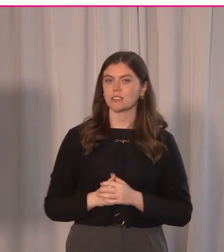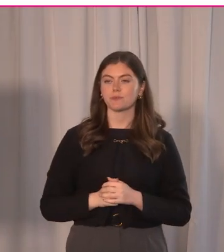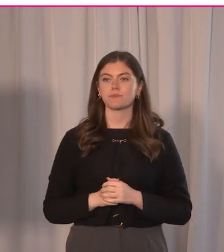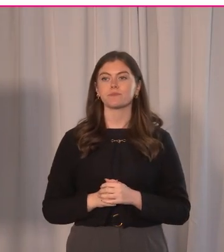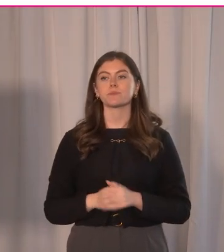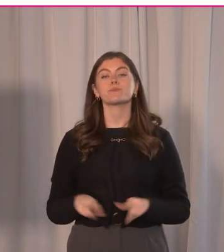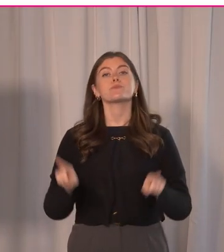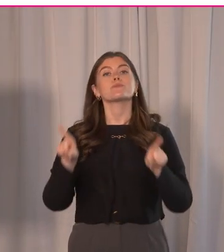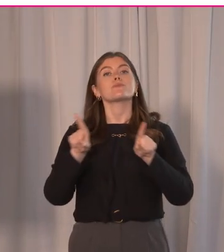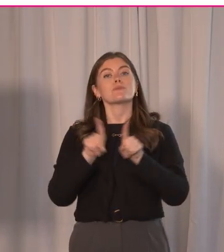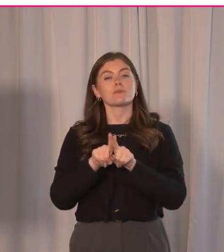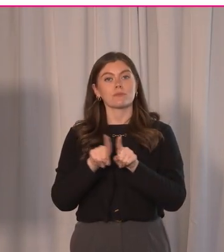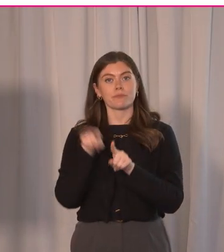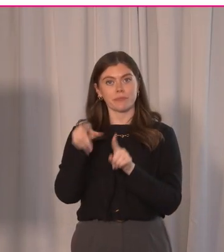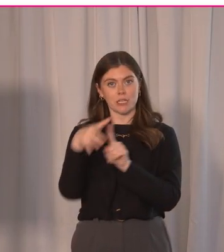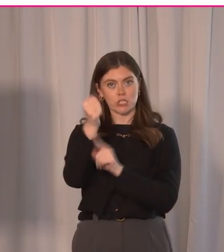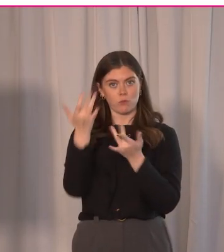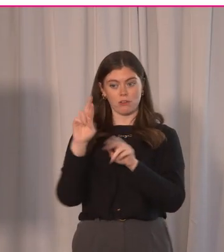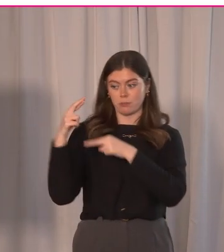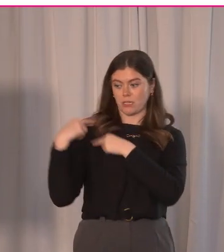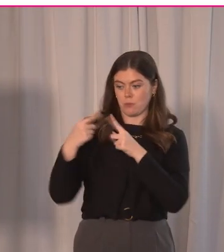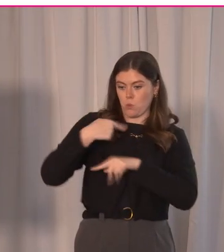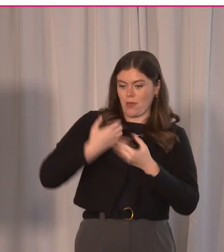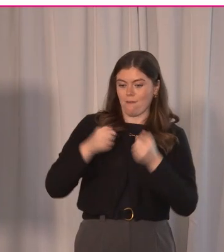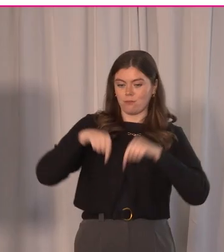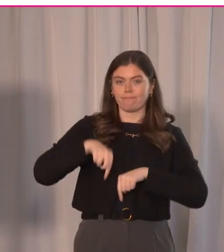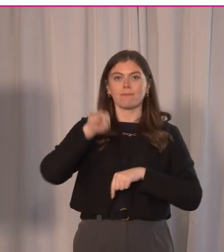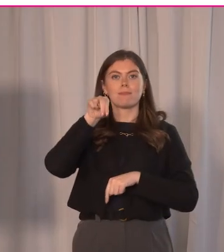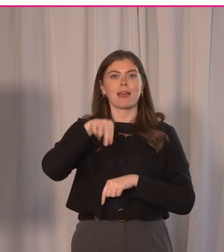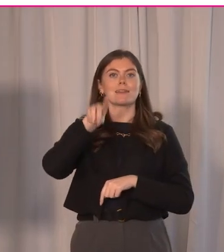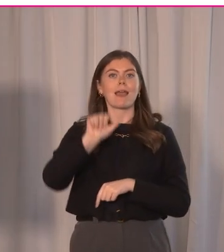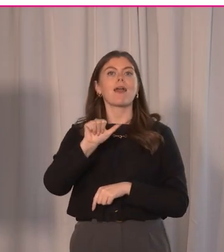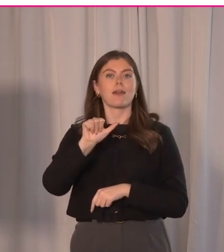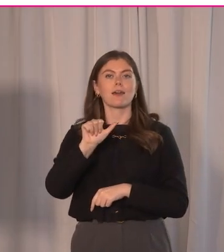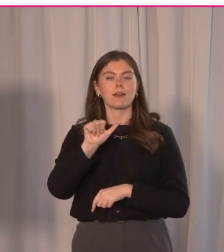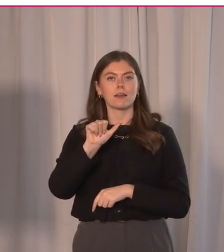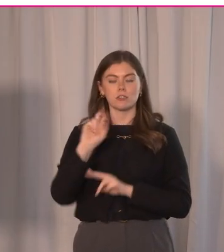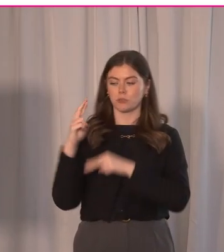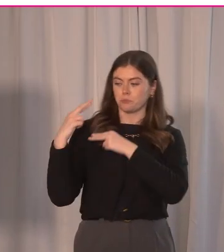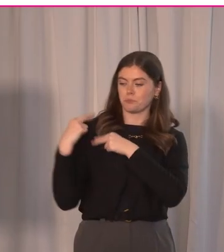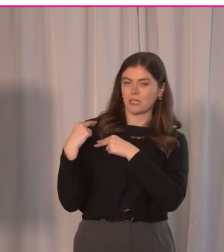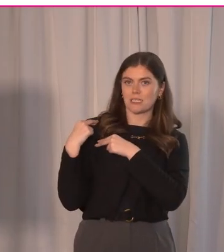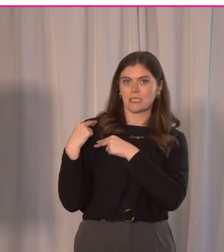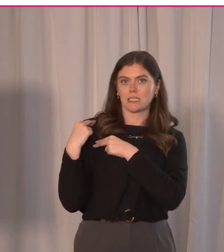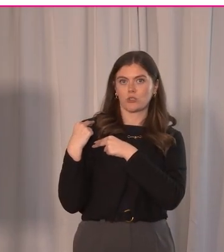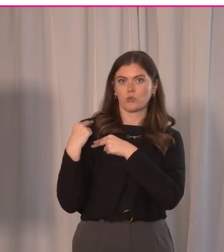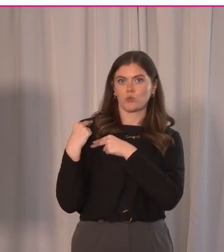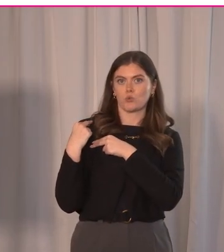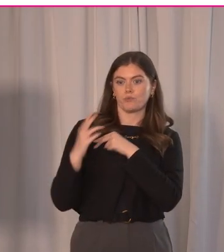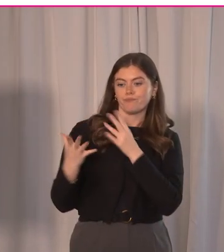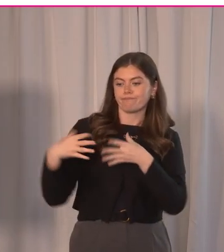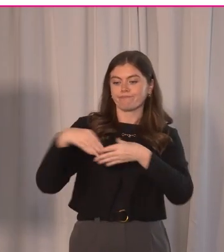It also fulfilled a responsibility that we had in the NDA to undertake research to